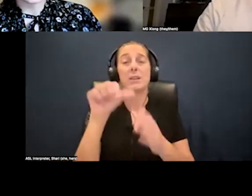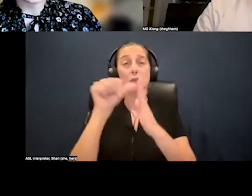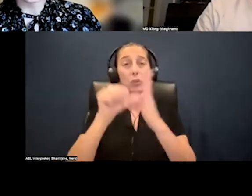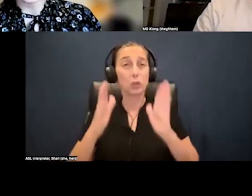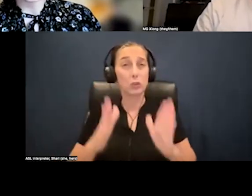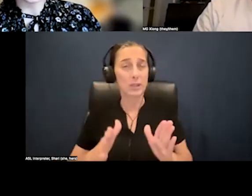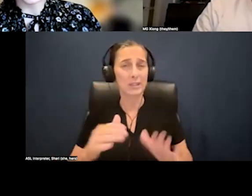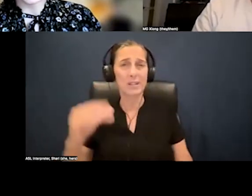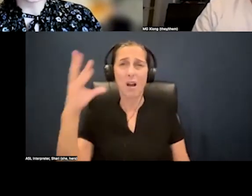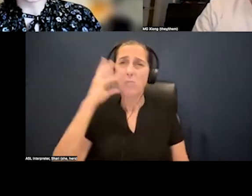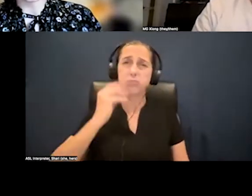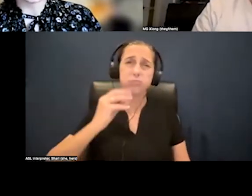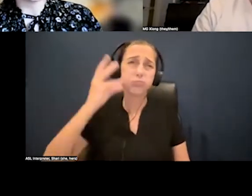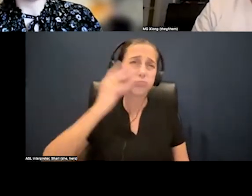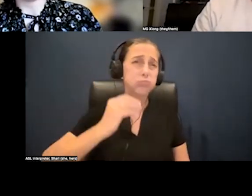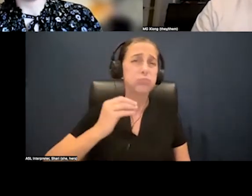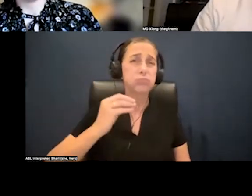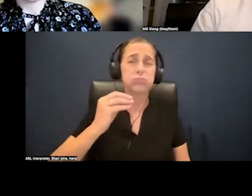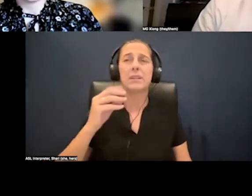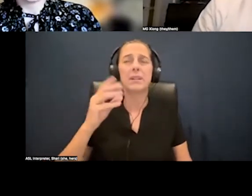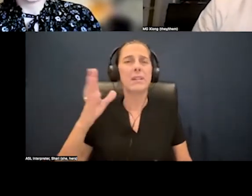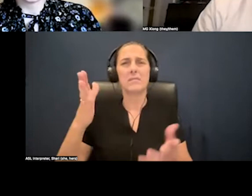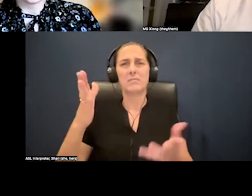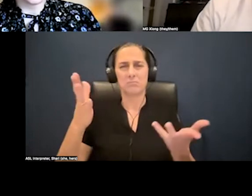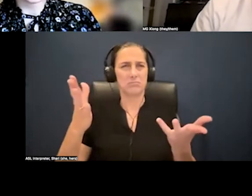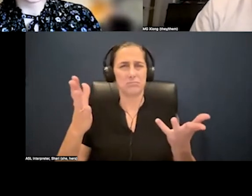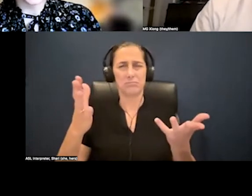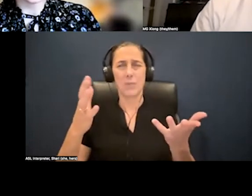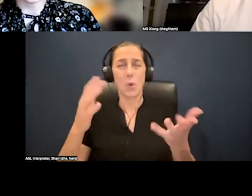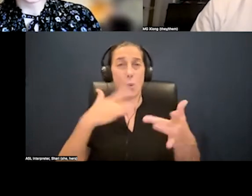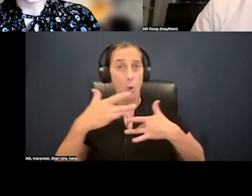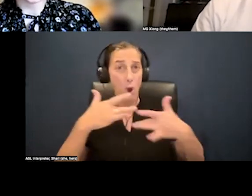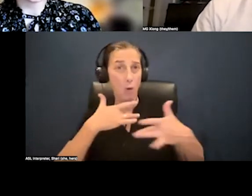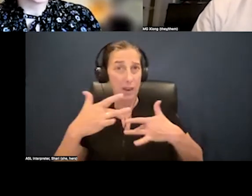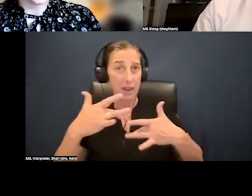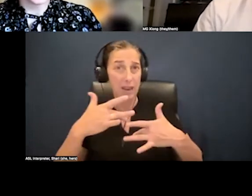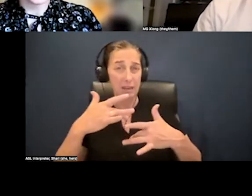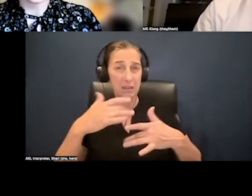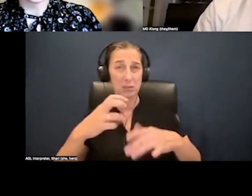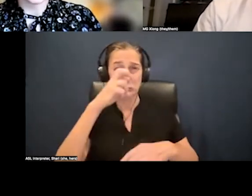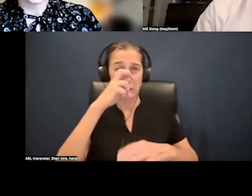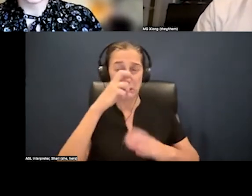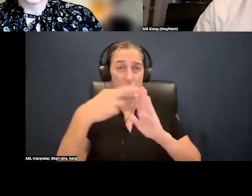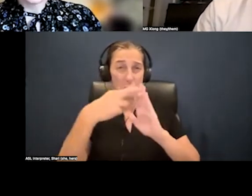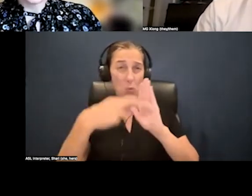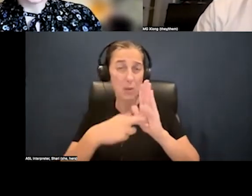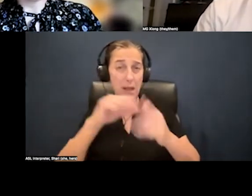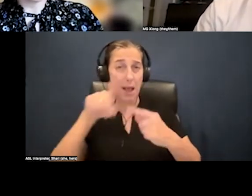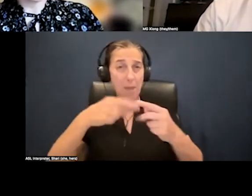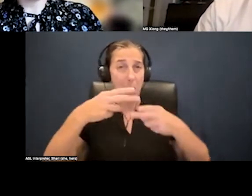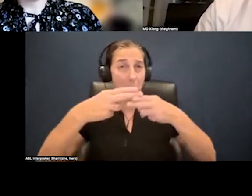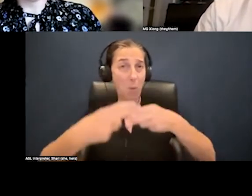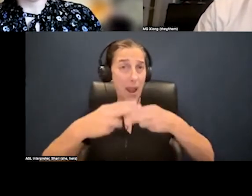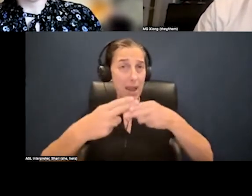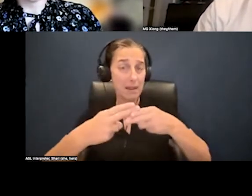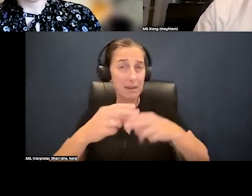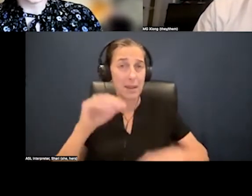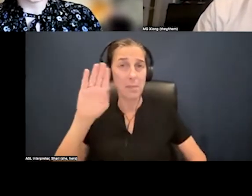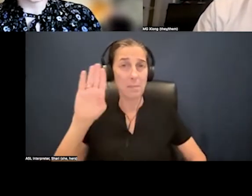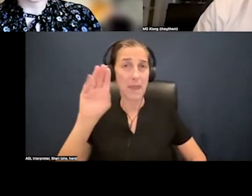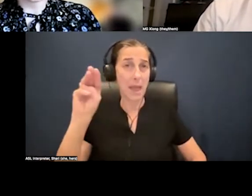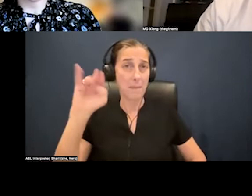will absolutely not see that as any kind of hard barrier. So, but